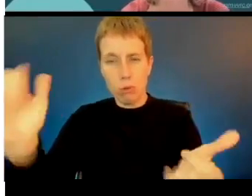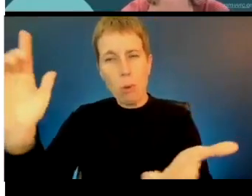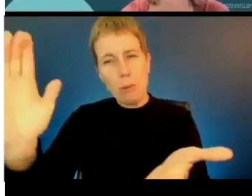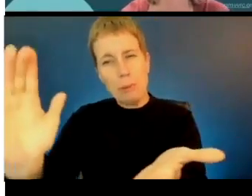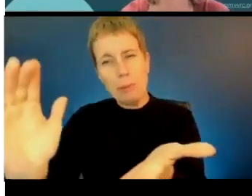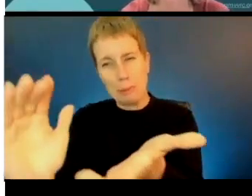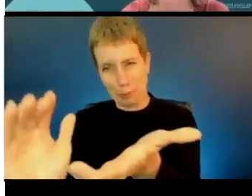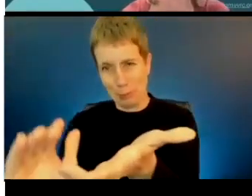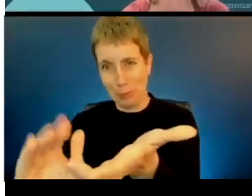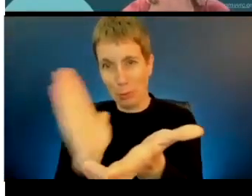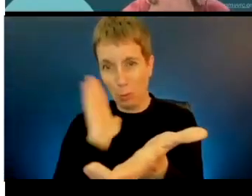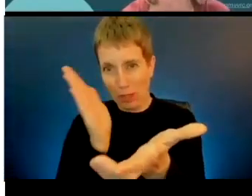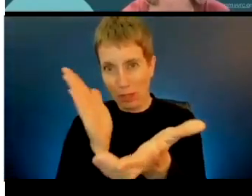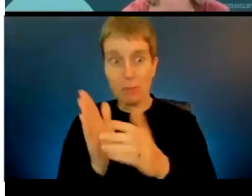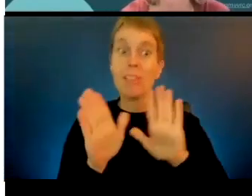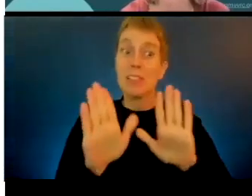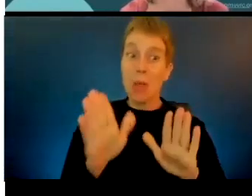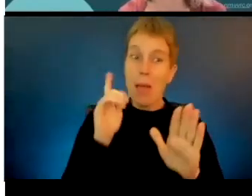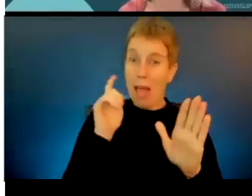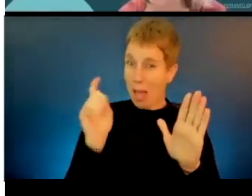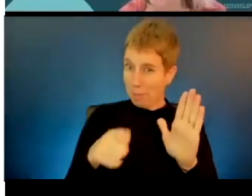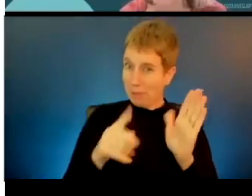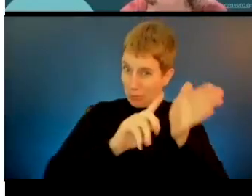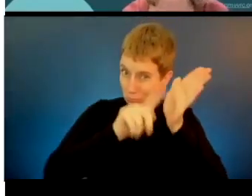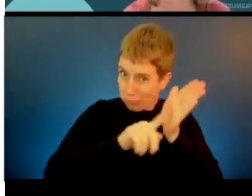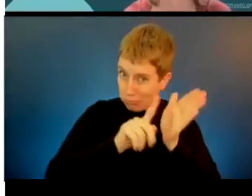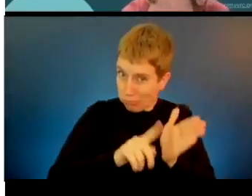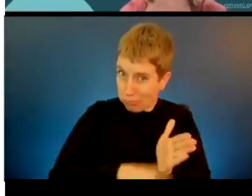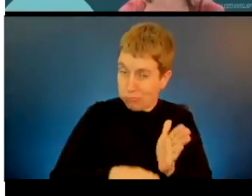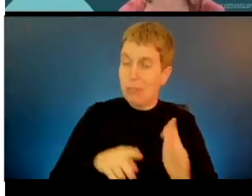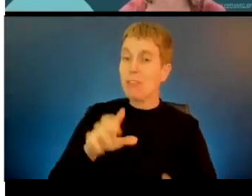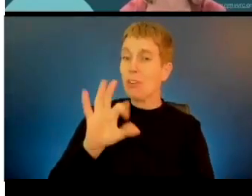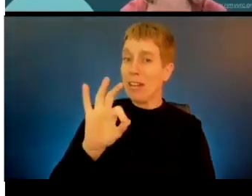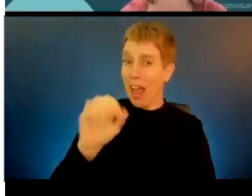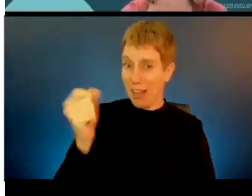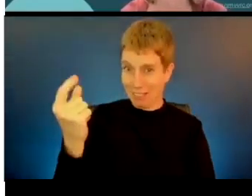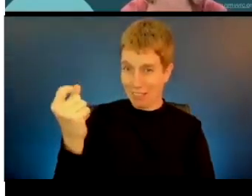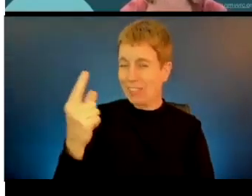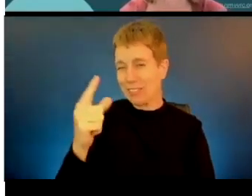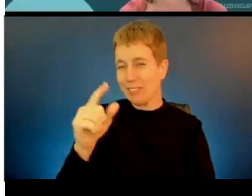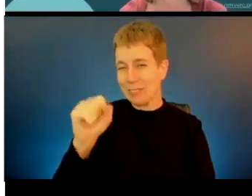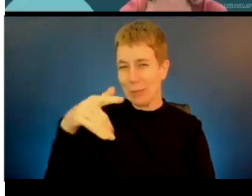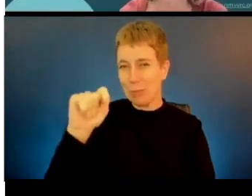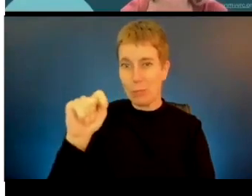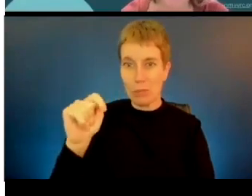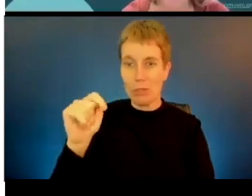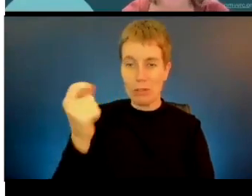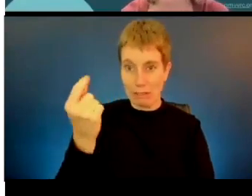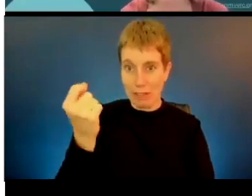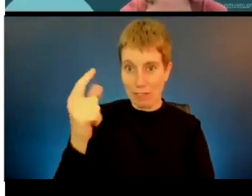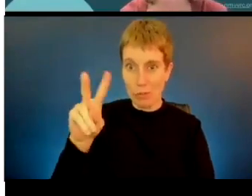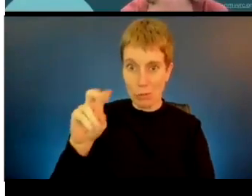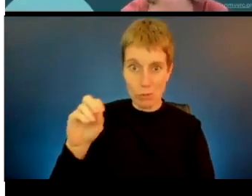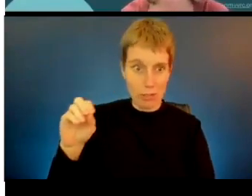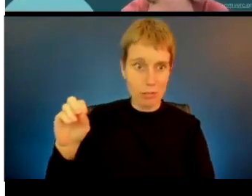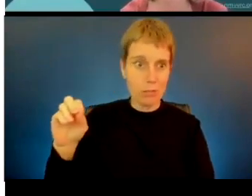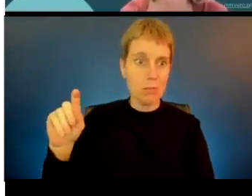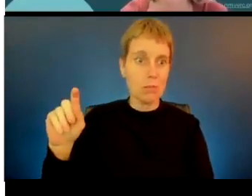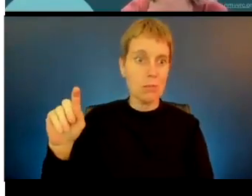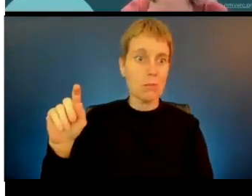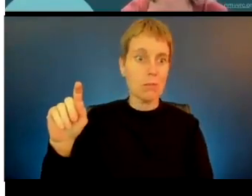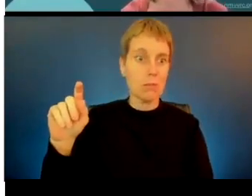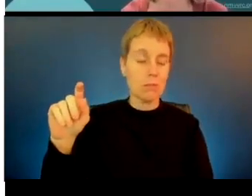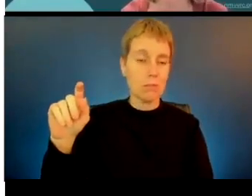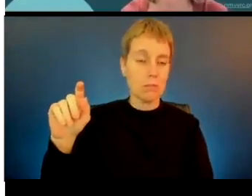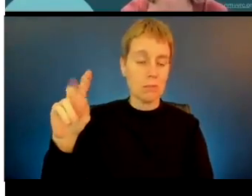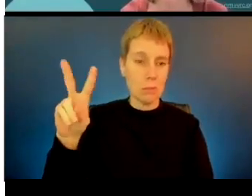to 50% of individuals had fewer than 3 PTSD symptoms. And about 10%